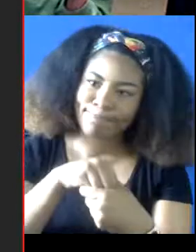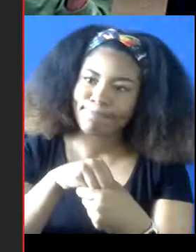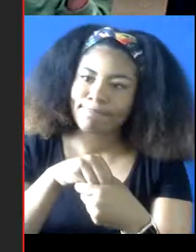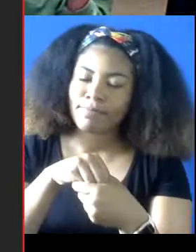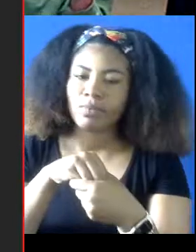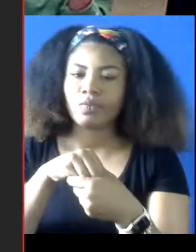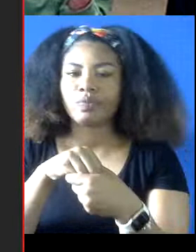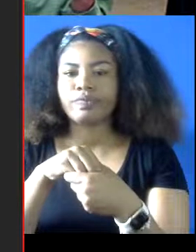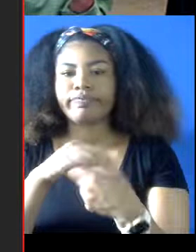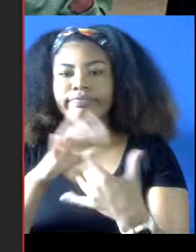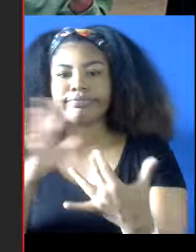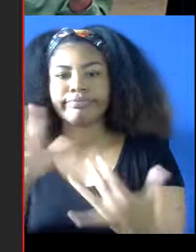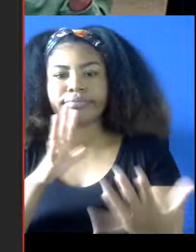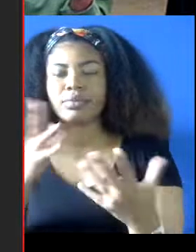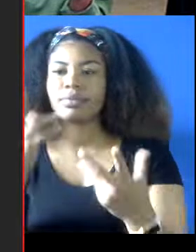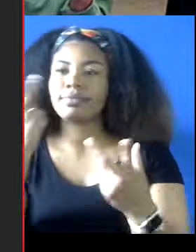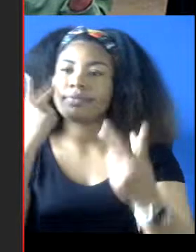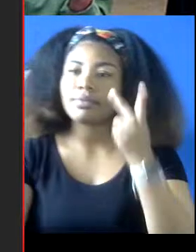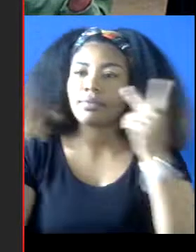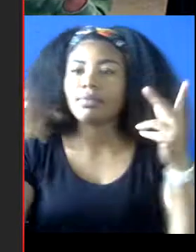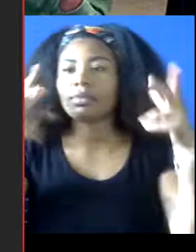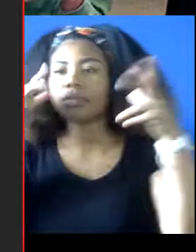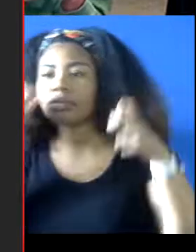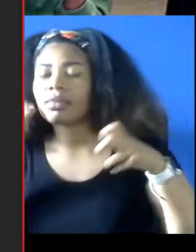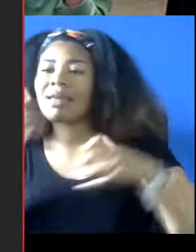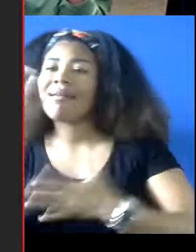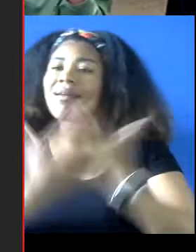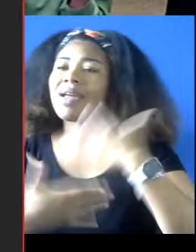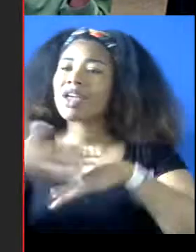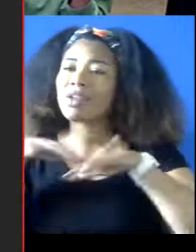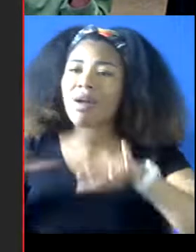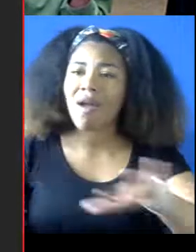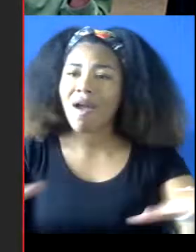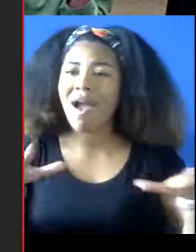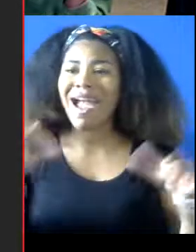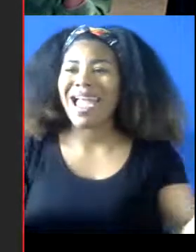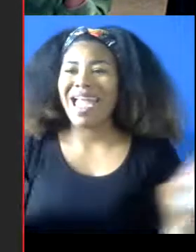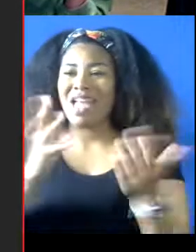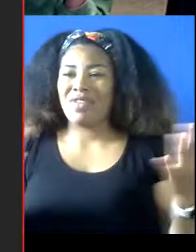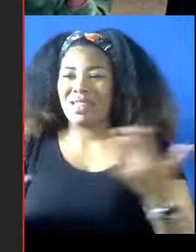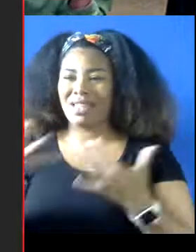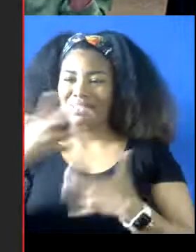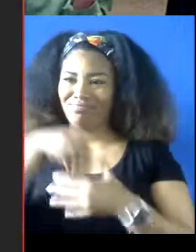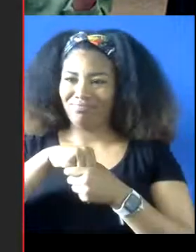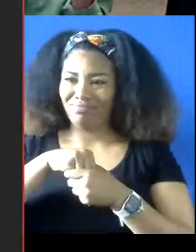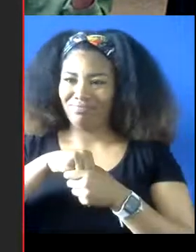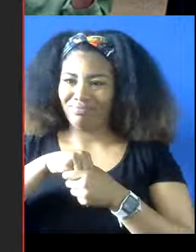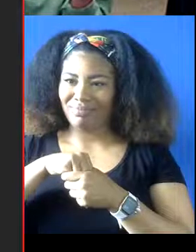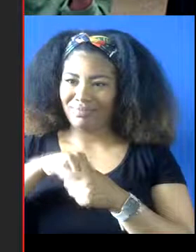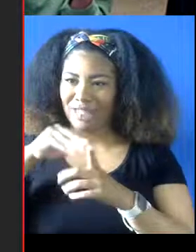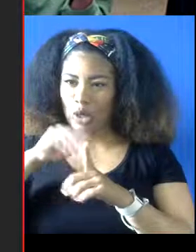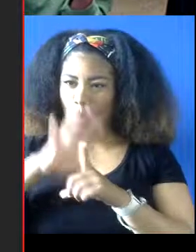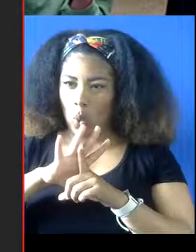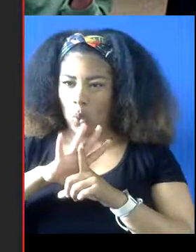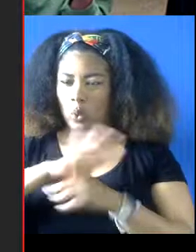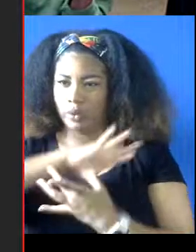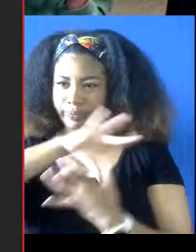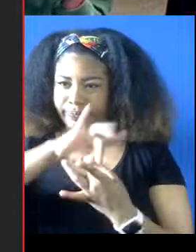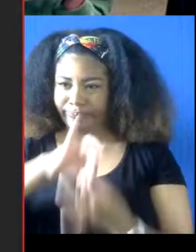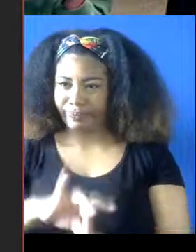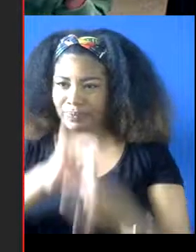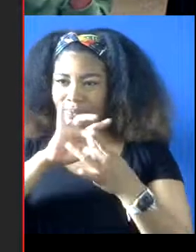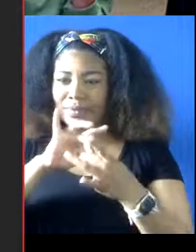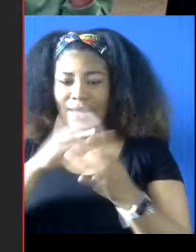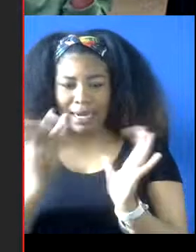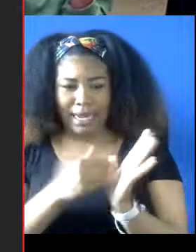addressing visual, auditory, kinesthetic ways of interacting with the content. And again, going back to knowing our